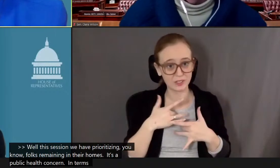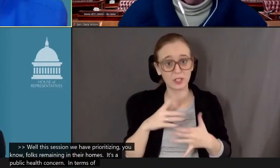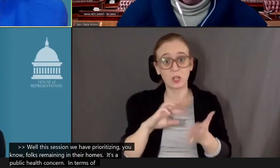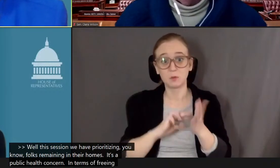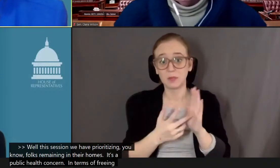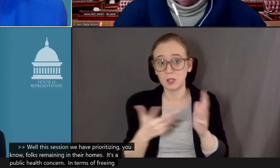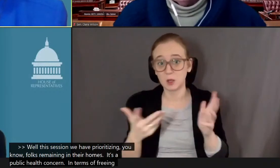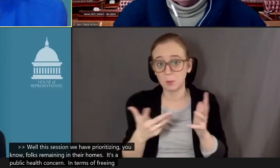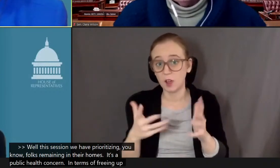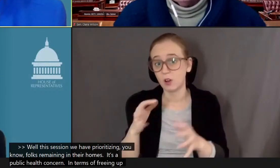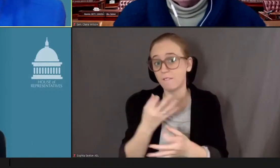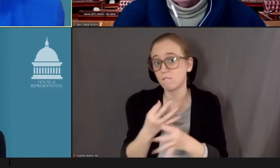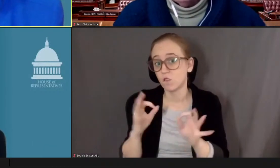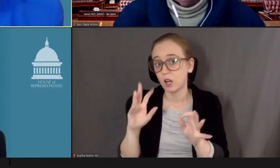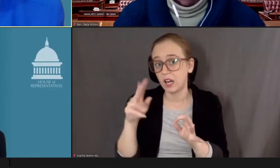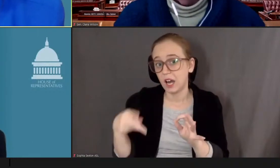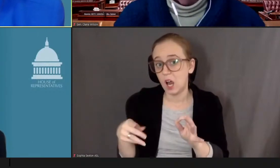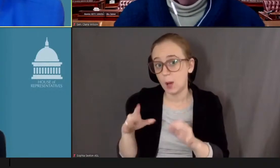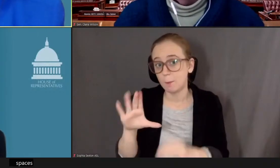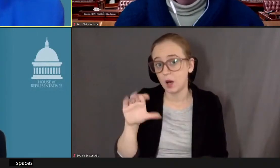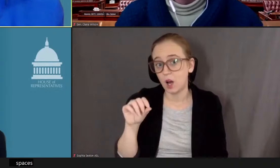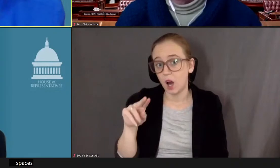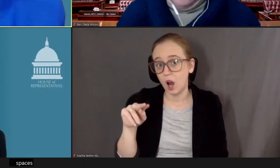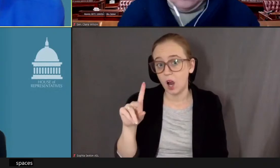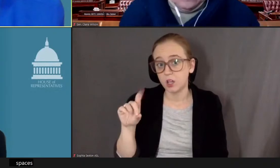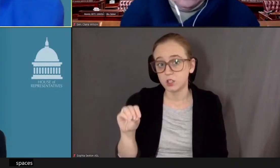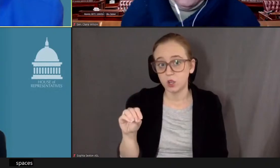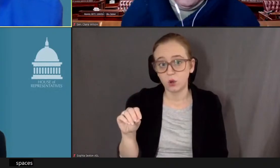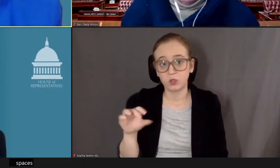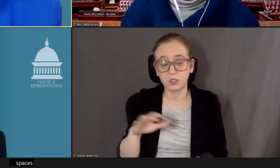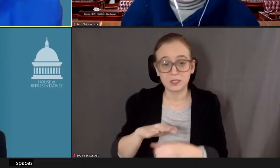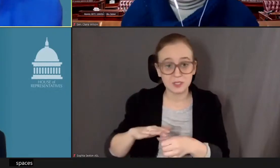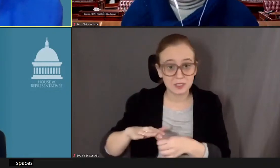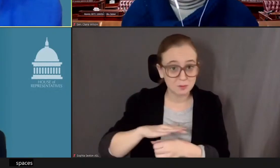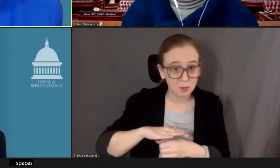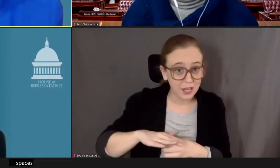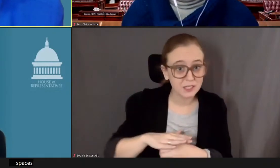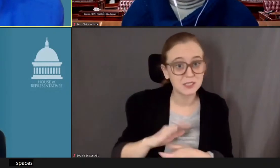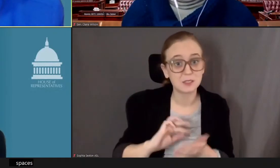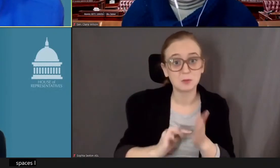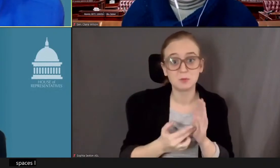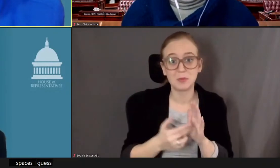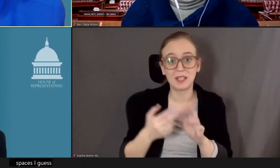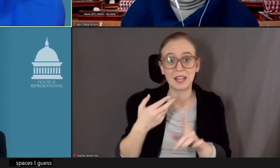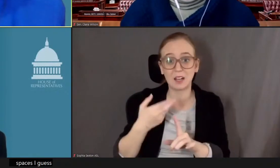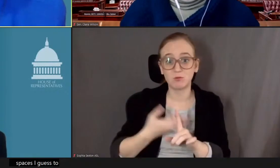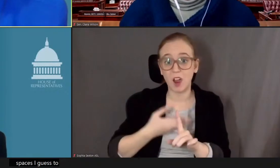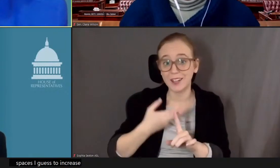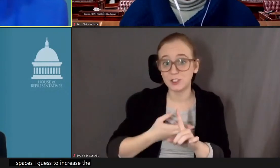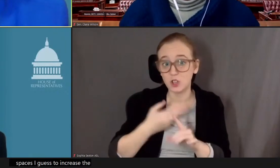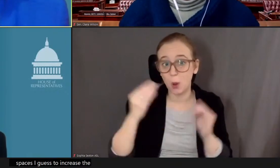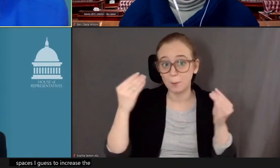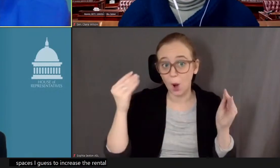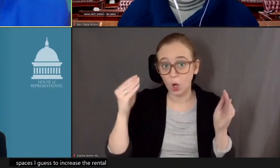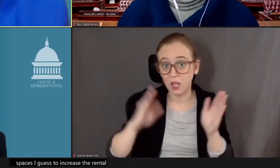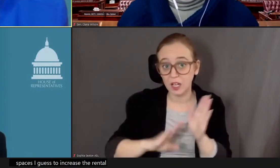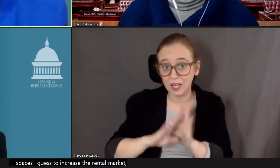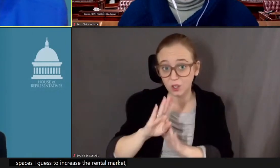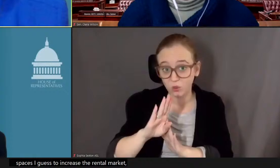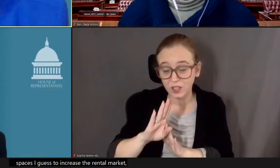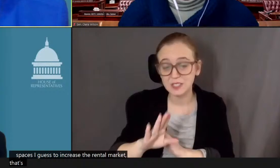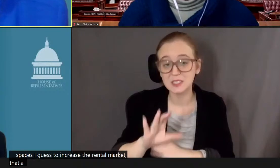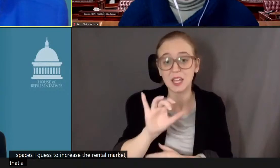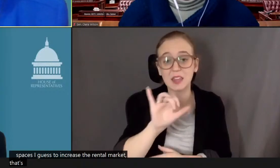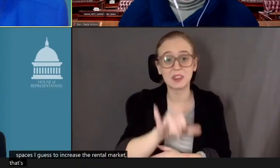condo spaces to, I guess, increase the rental market, that's really up